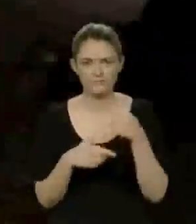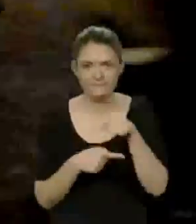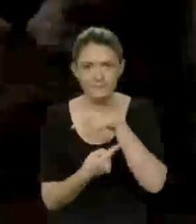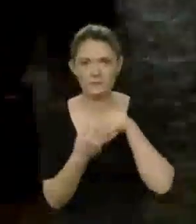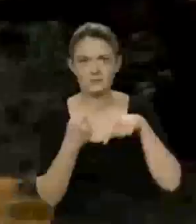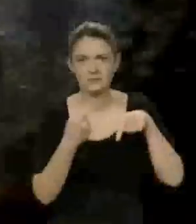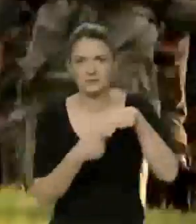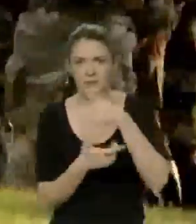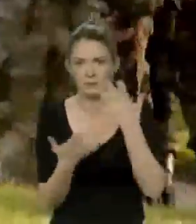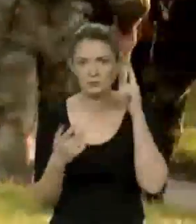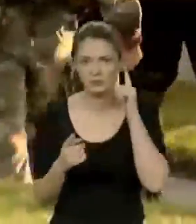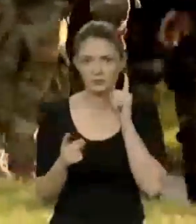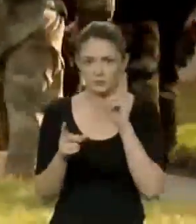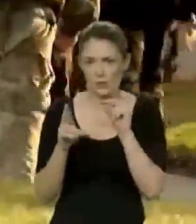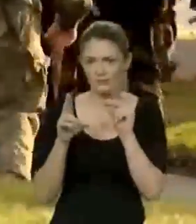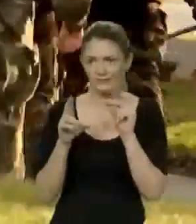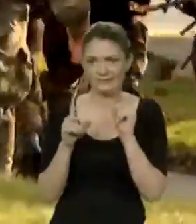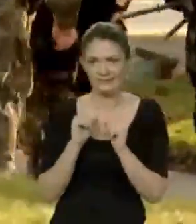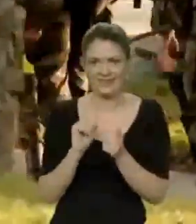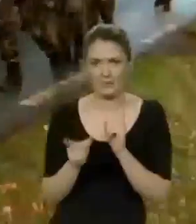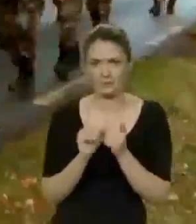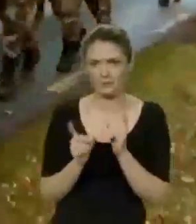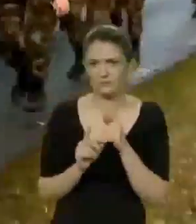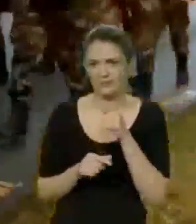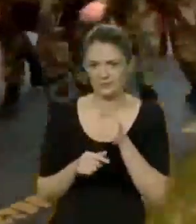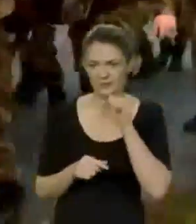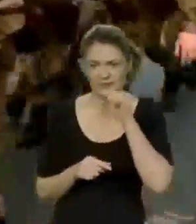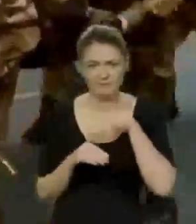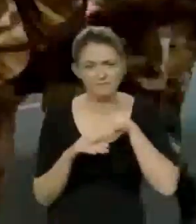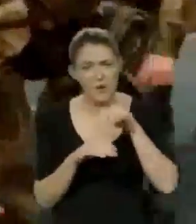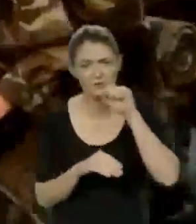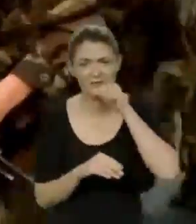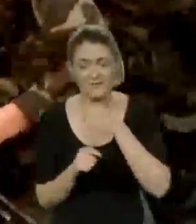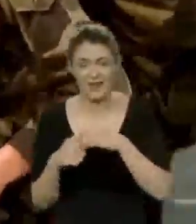lies ahead. No doubt it'll be far tougher than anything that has gone before.